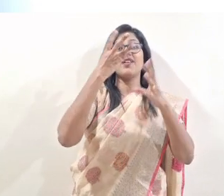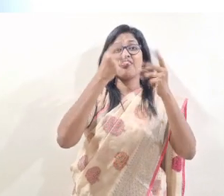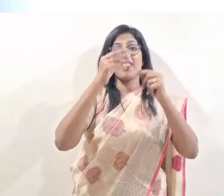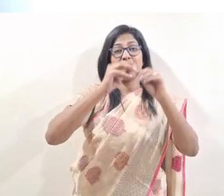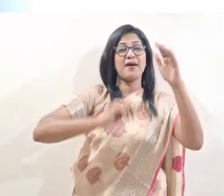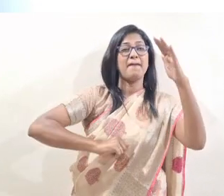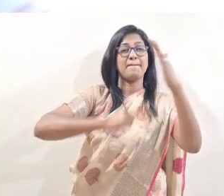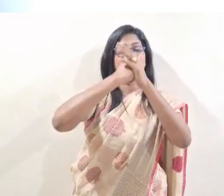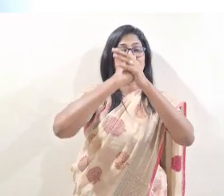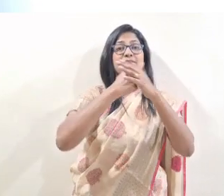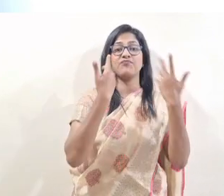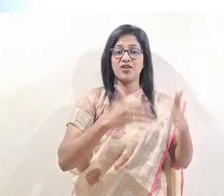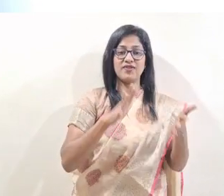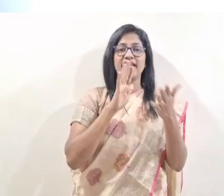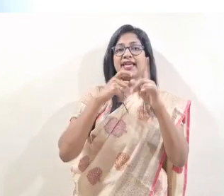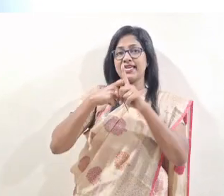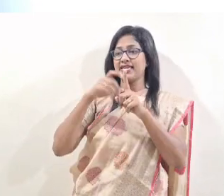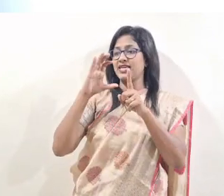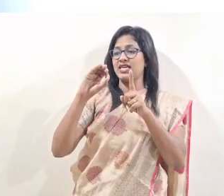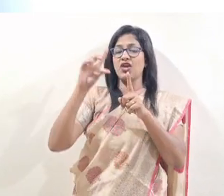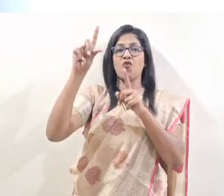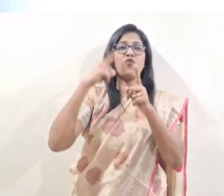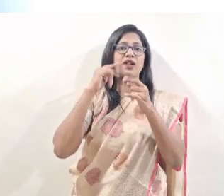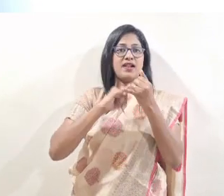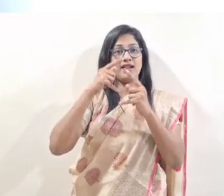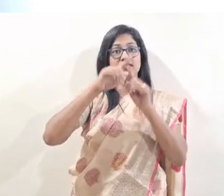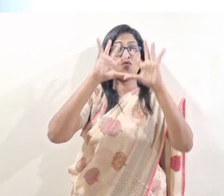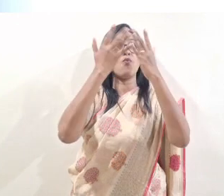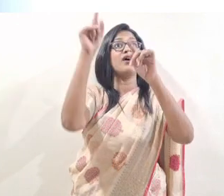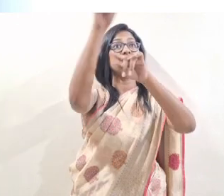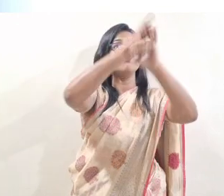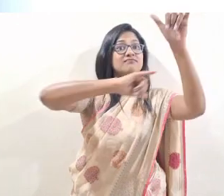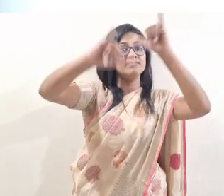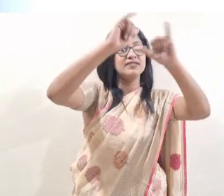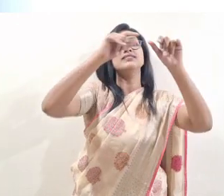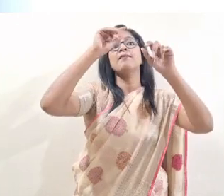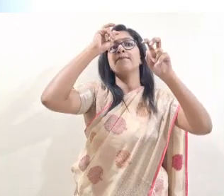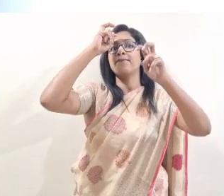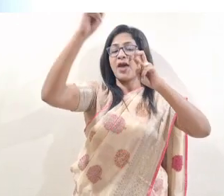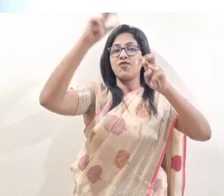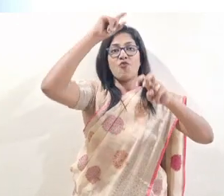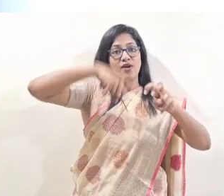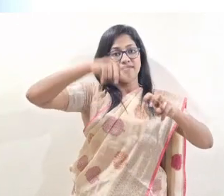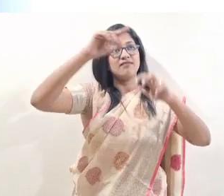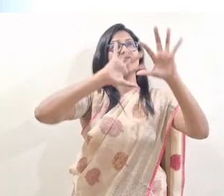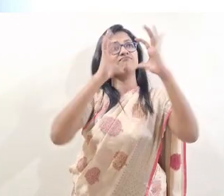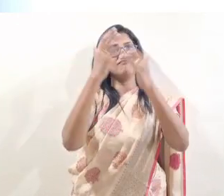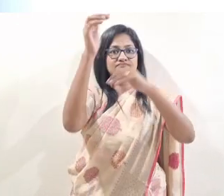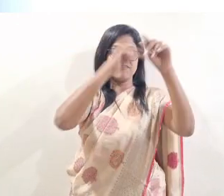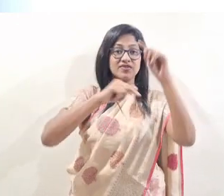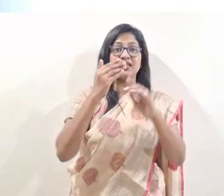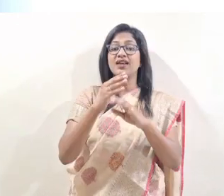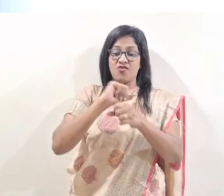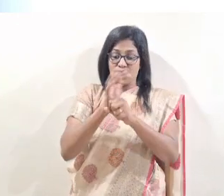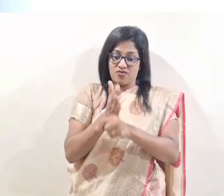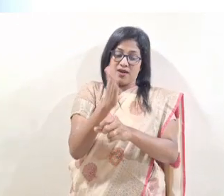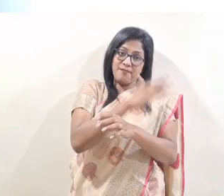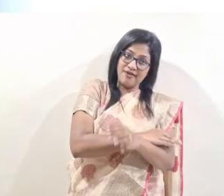highest score on that. It is done by Keolis only. Worldwide they have done. They have compared Indian metros also in their pre-COVID,